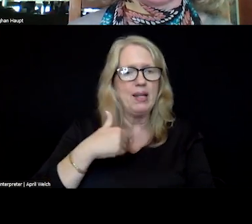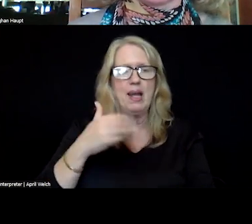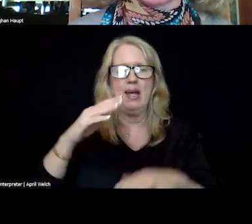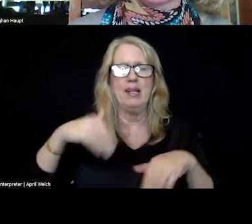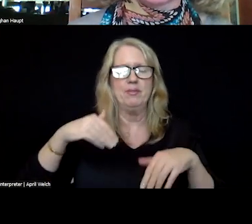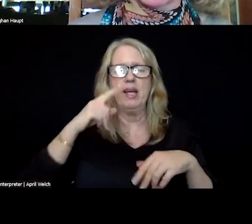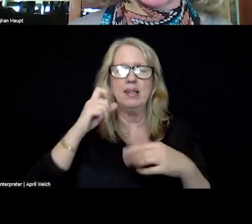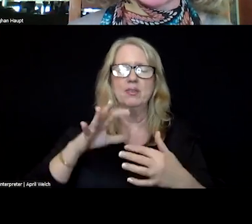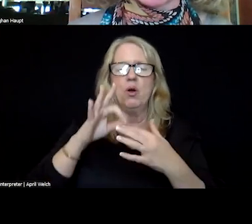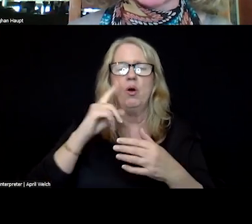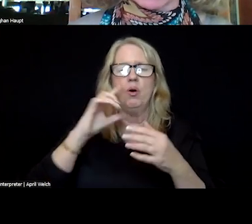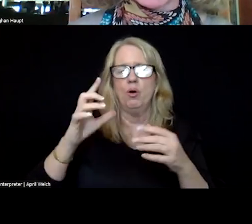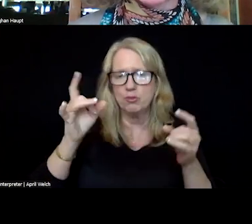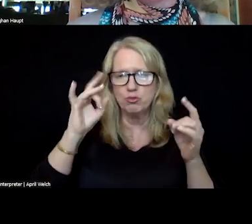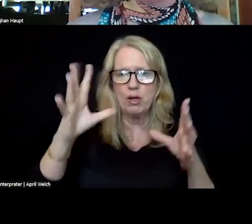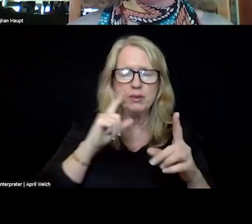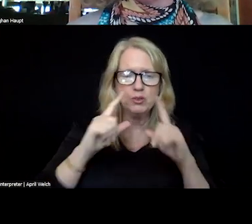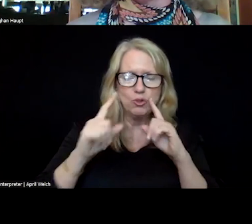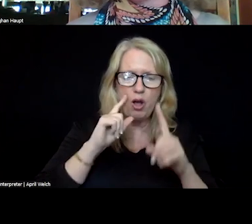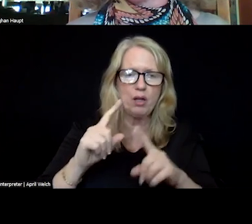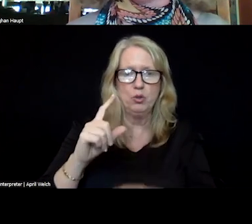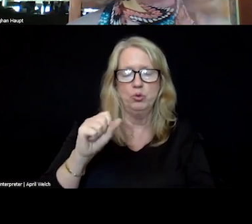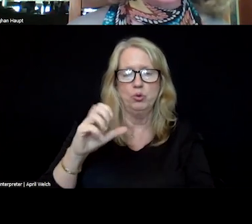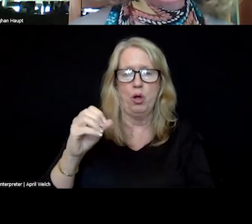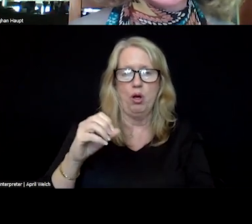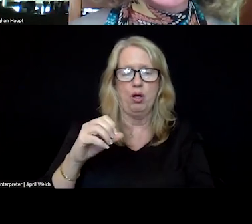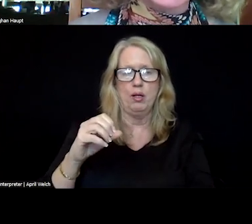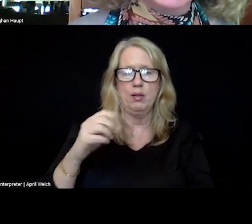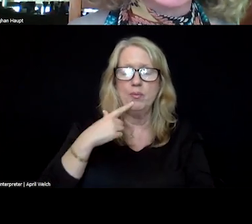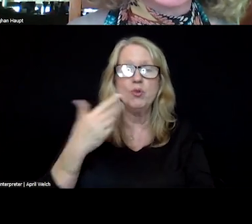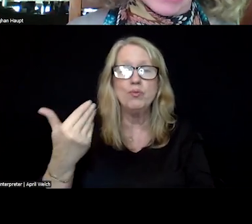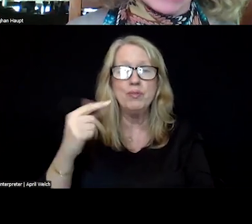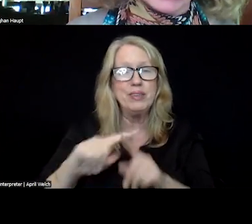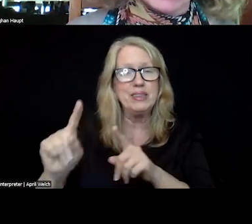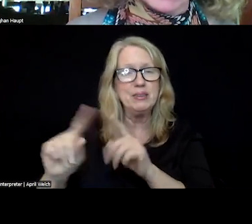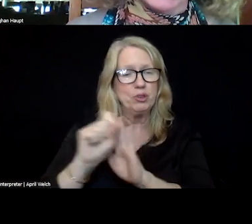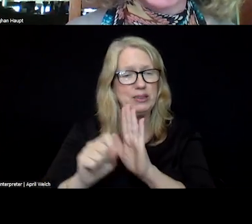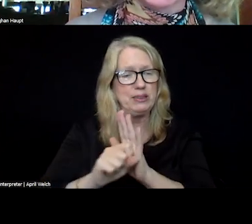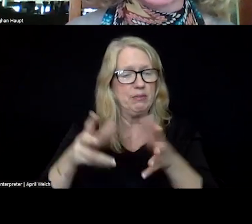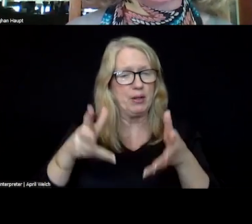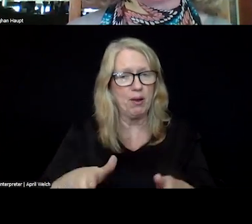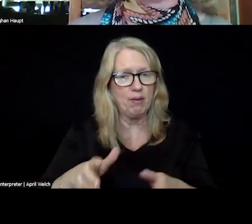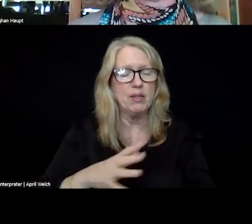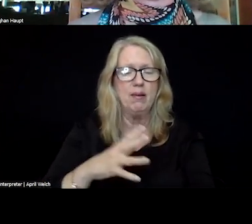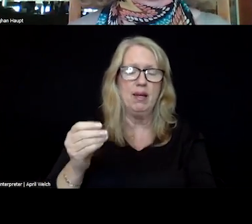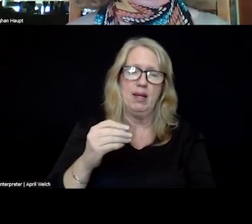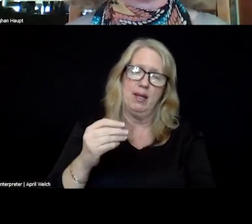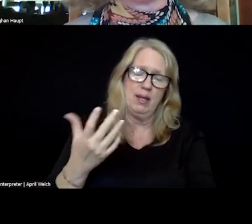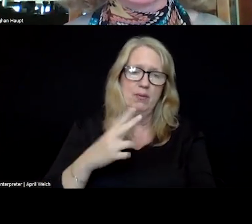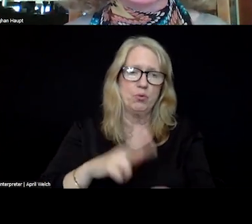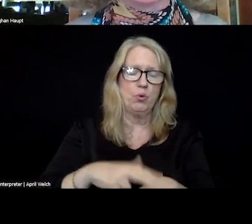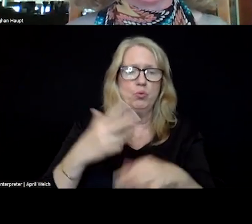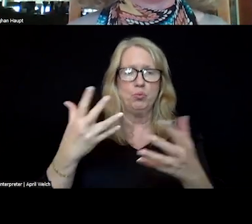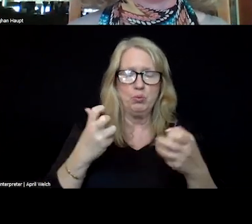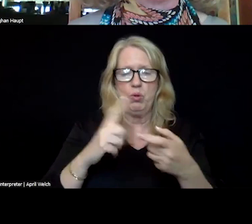yet or a crisis talk article from. So there are 15 states left. And of course, we would love to